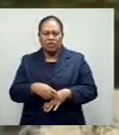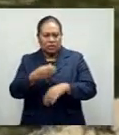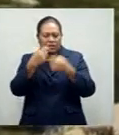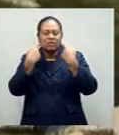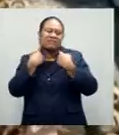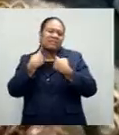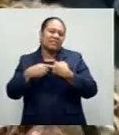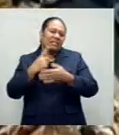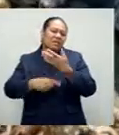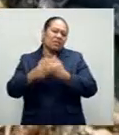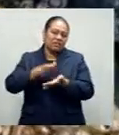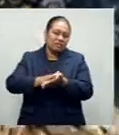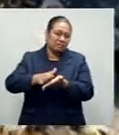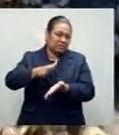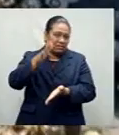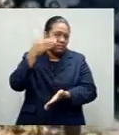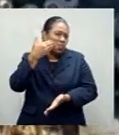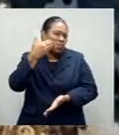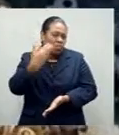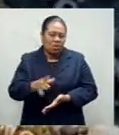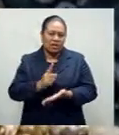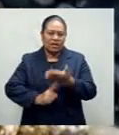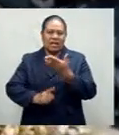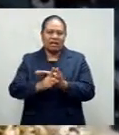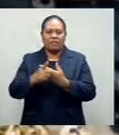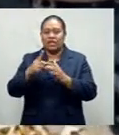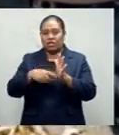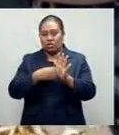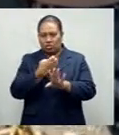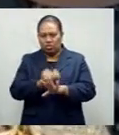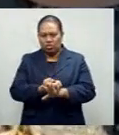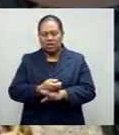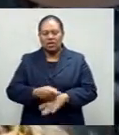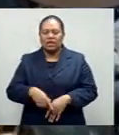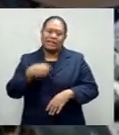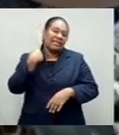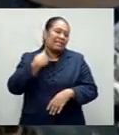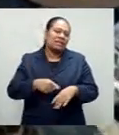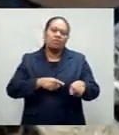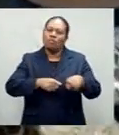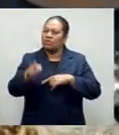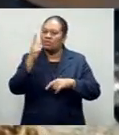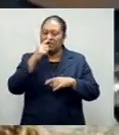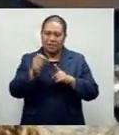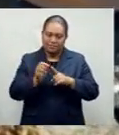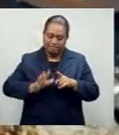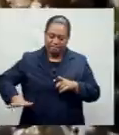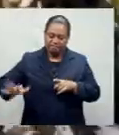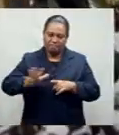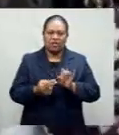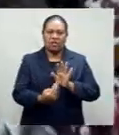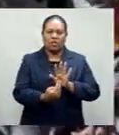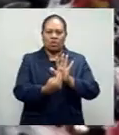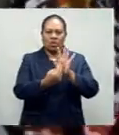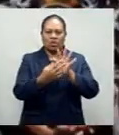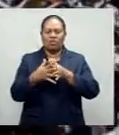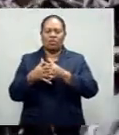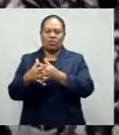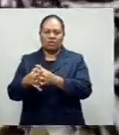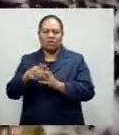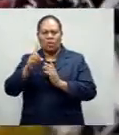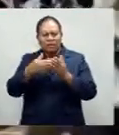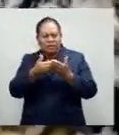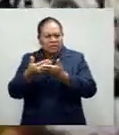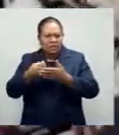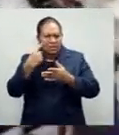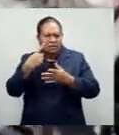extreme temperatures after a record-breaking heat wave in June that also killed hundreds of people in the Pacific Northwest. According to one study, it's a